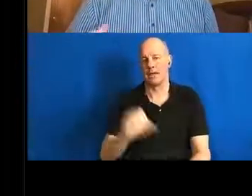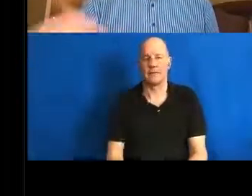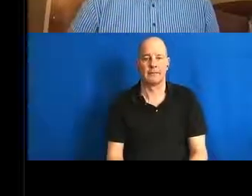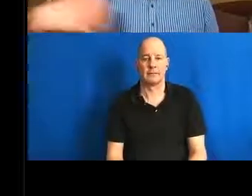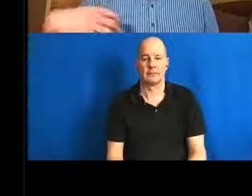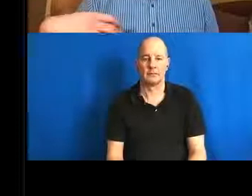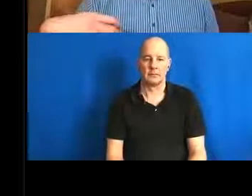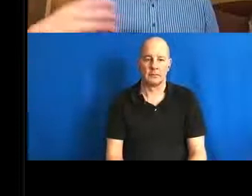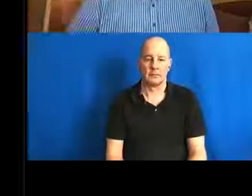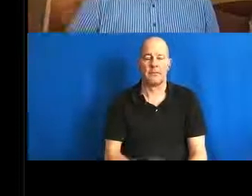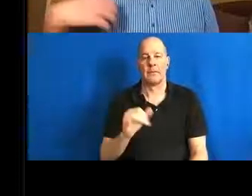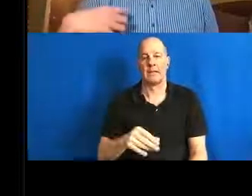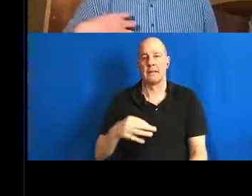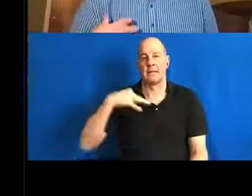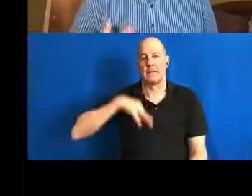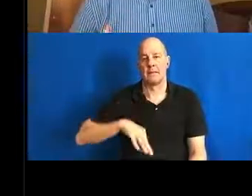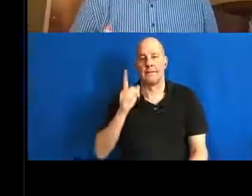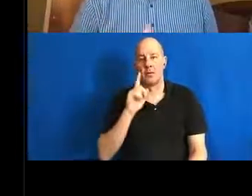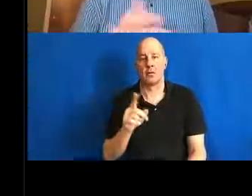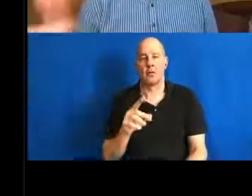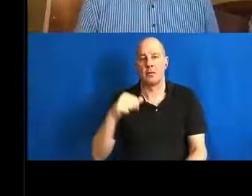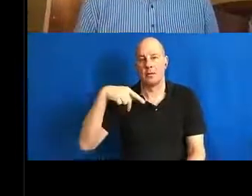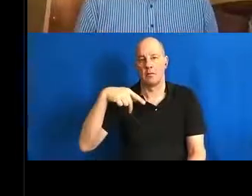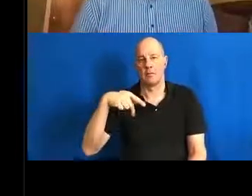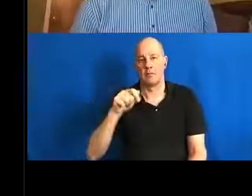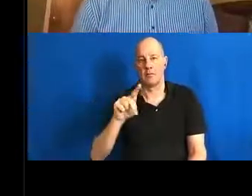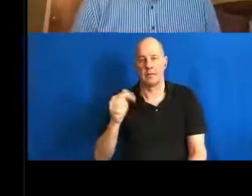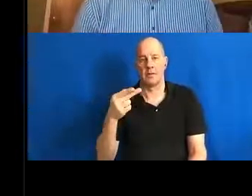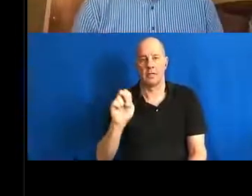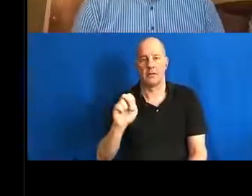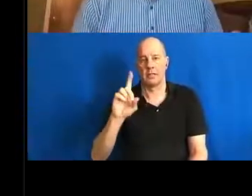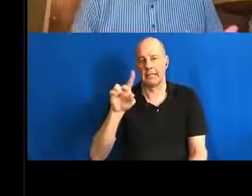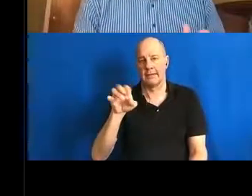that benefit at the end of the year. The patronage dividend is that allocation of surplus.